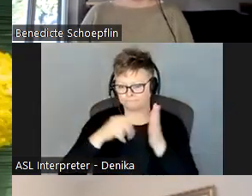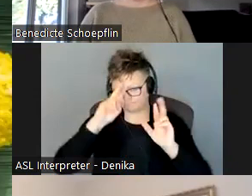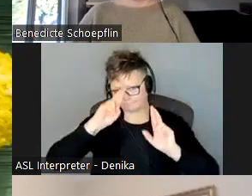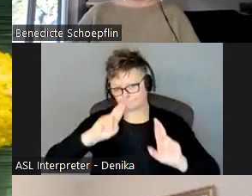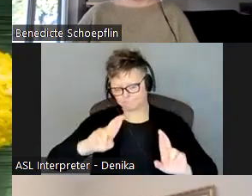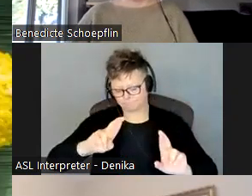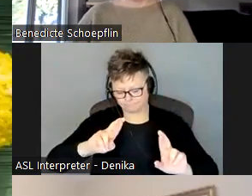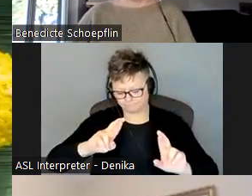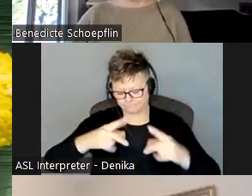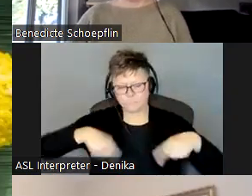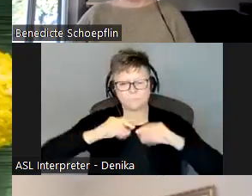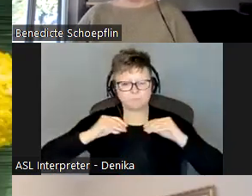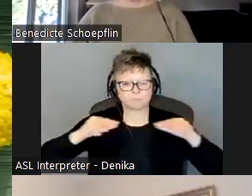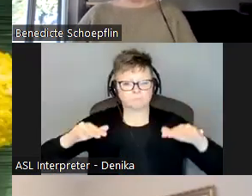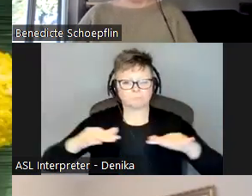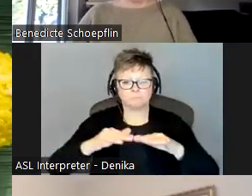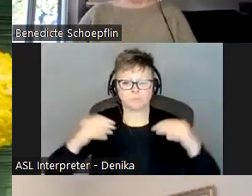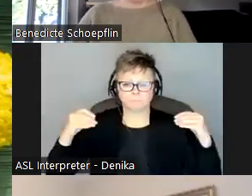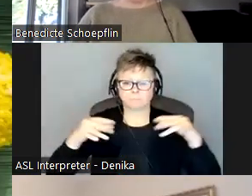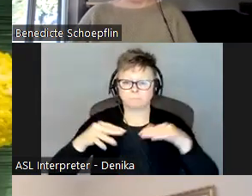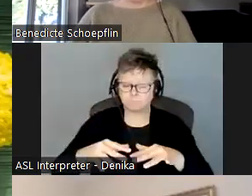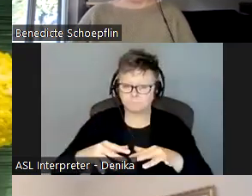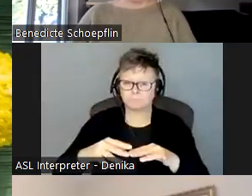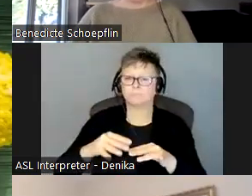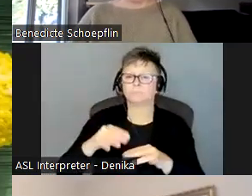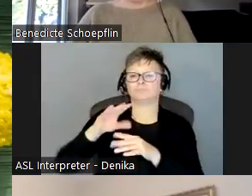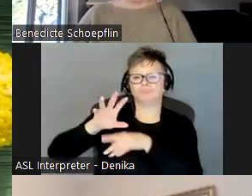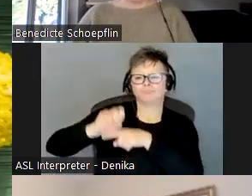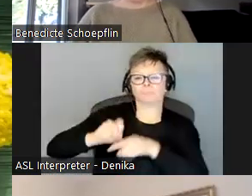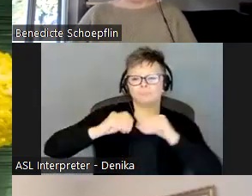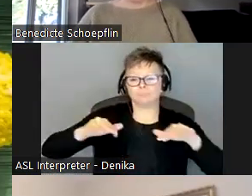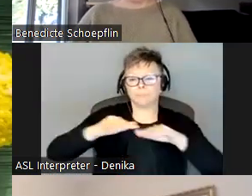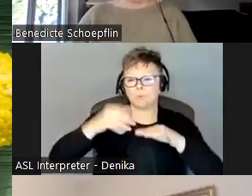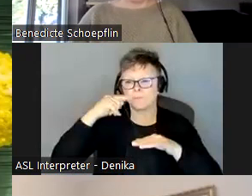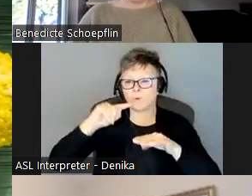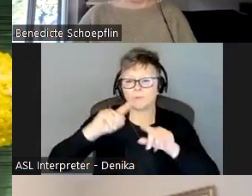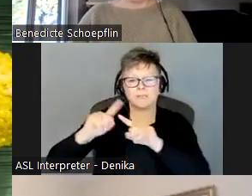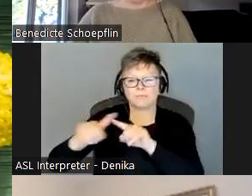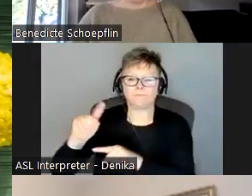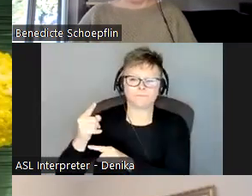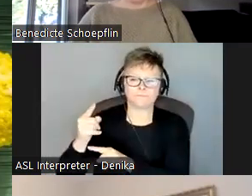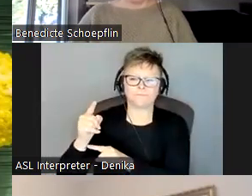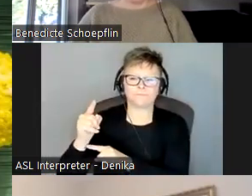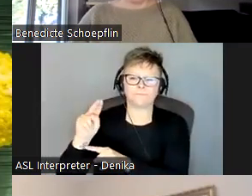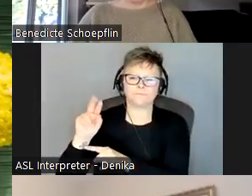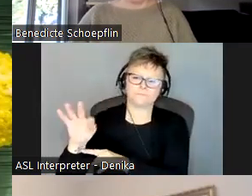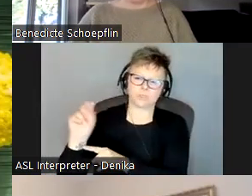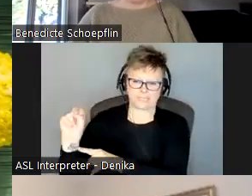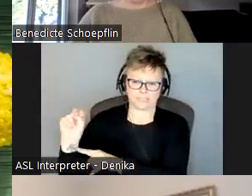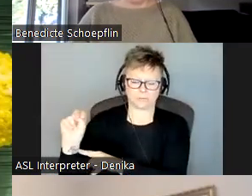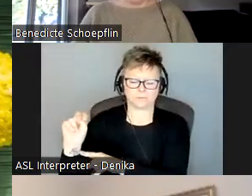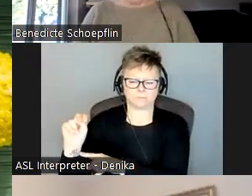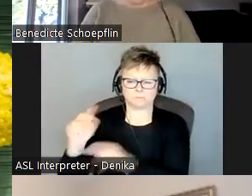We acknowledge that we gather on the traditional territory of a number of First Nations and acknowledge